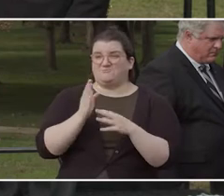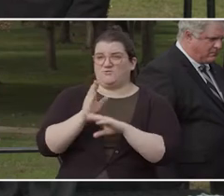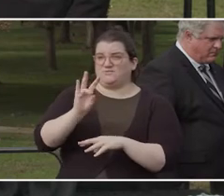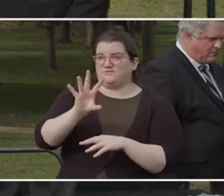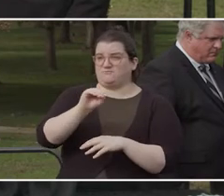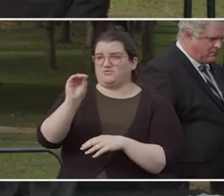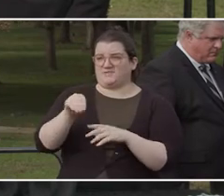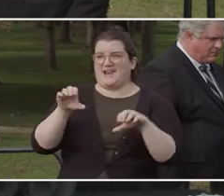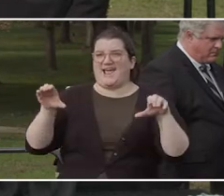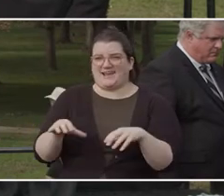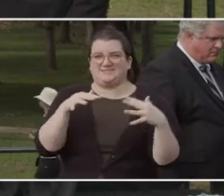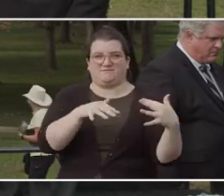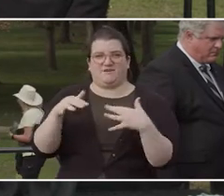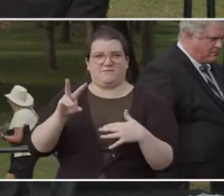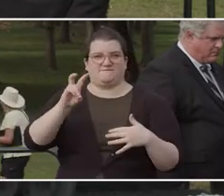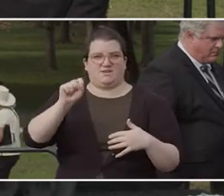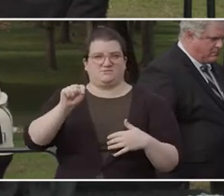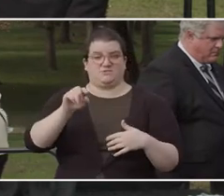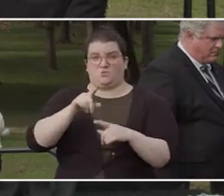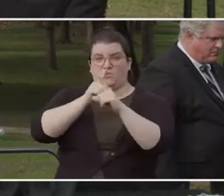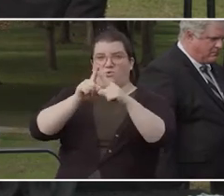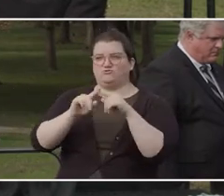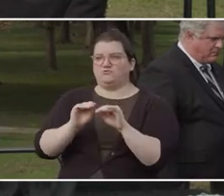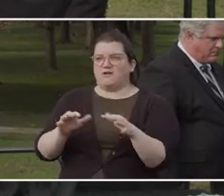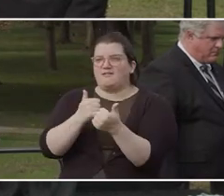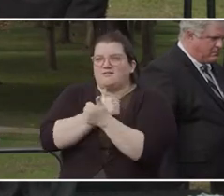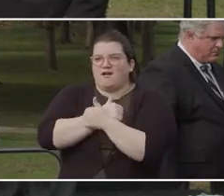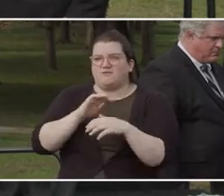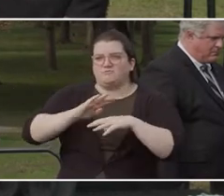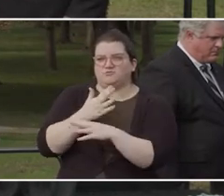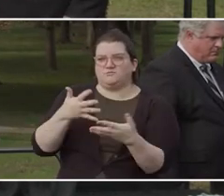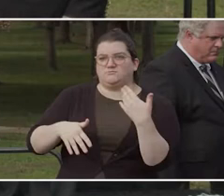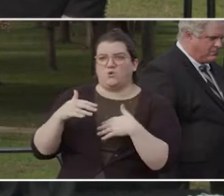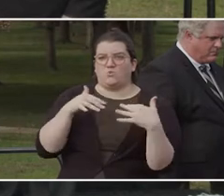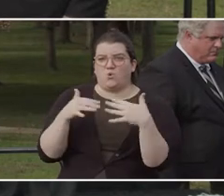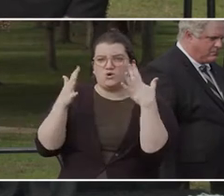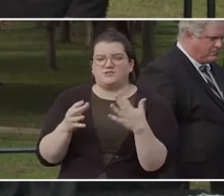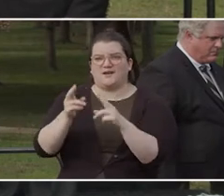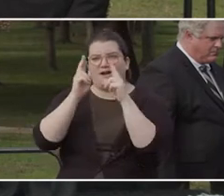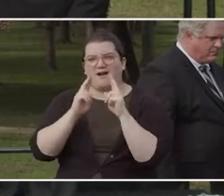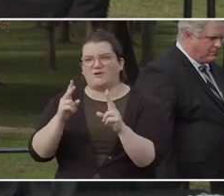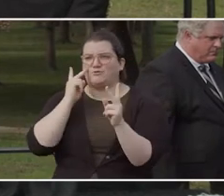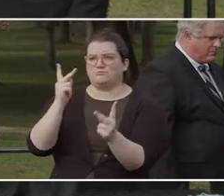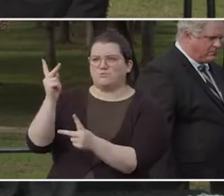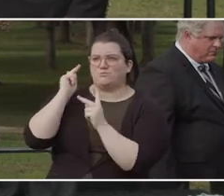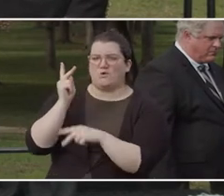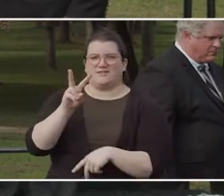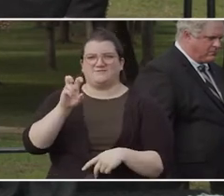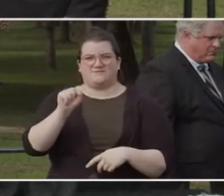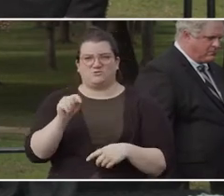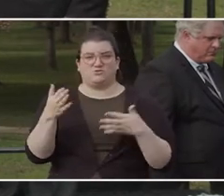Their goal is to spread the love of music among warriors and to honor and memorialize veterans, servicemen and